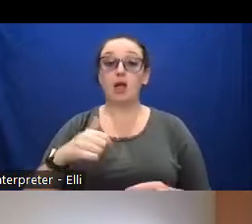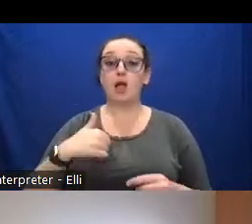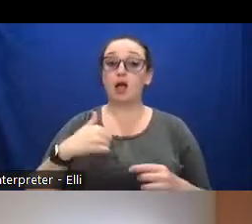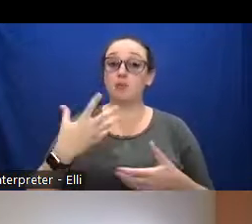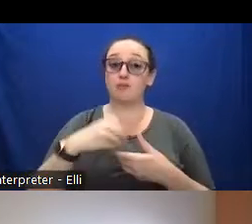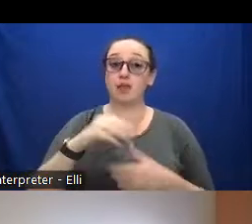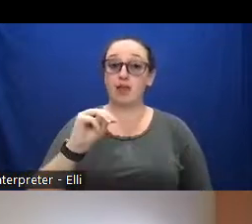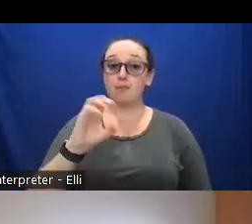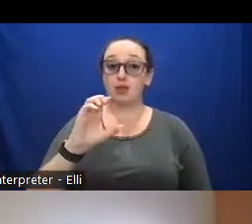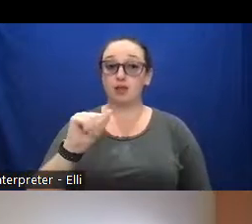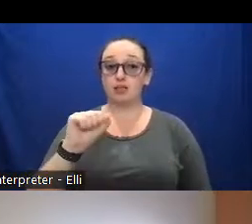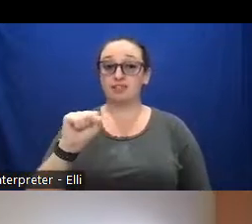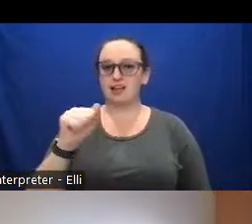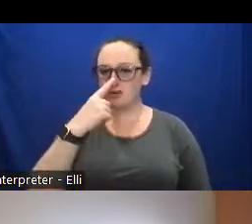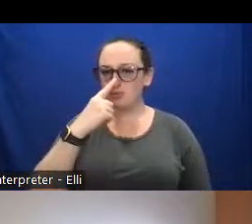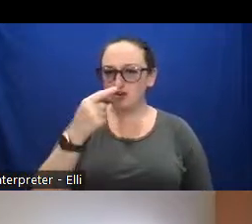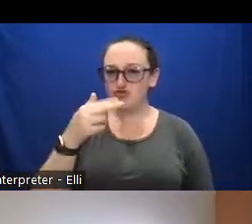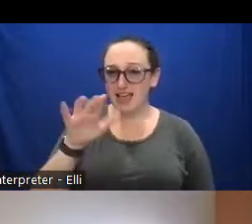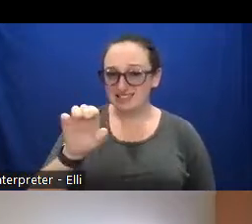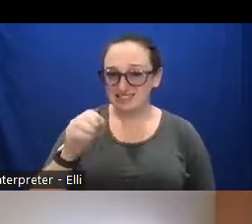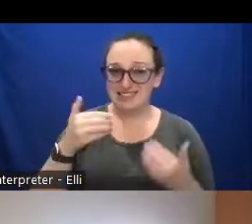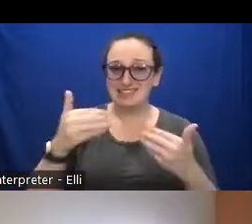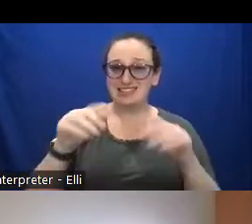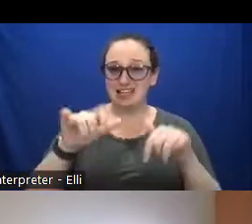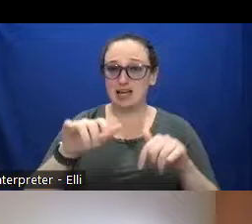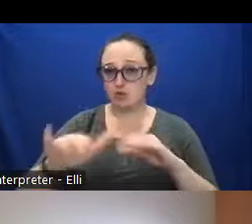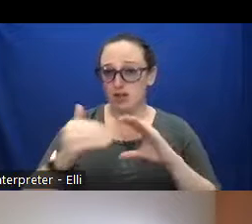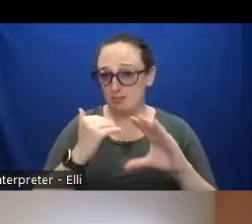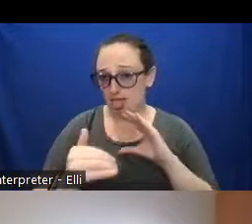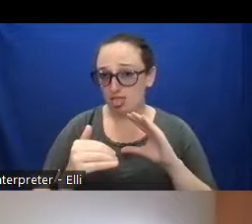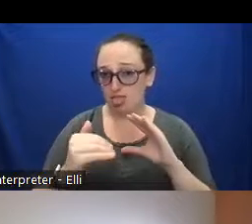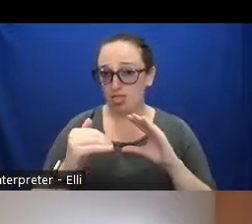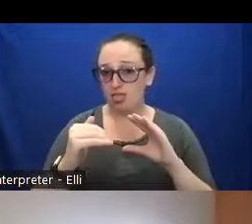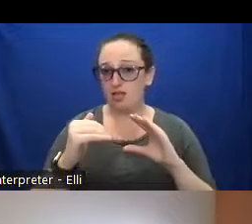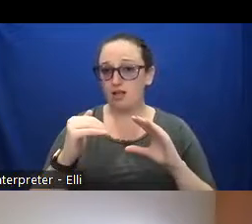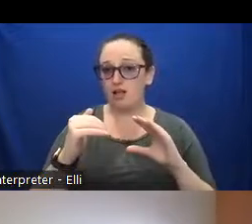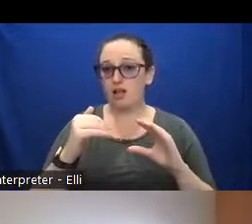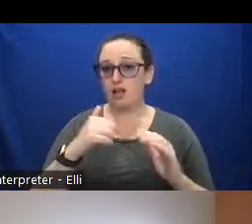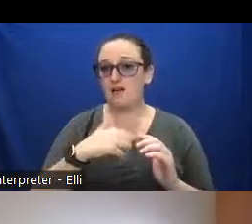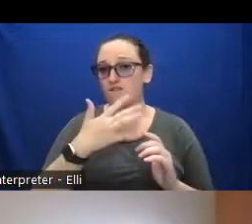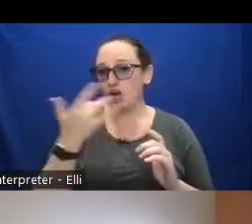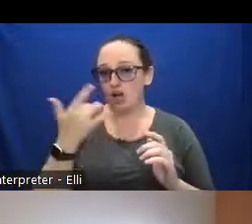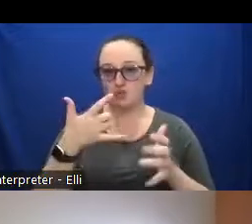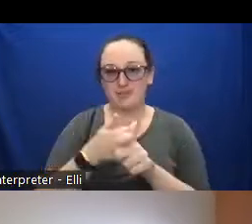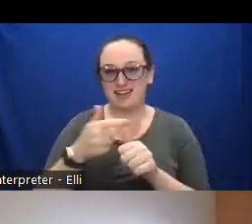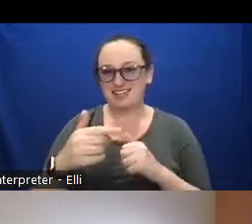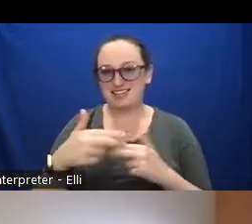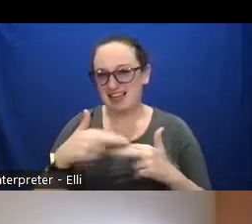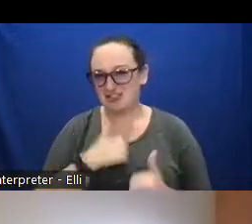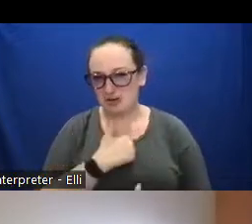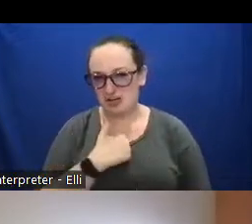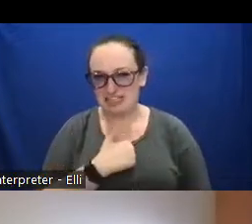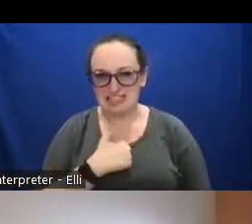could put your email in the chat, I think that'd be helpful since you were the one actually presenting today. We just forgot to update this slide.